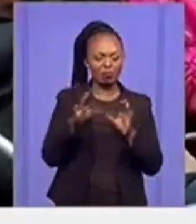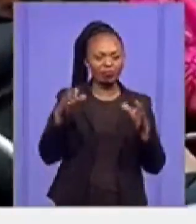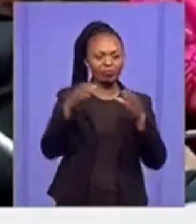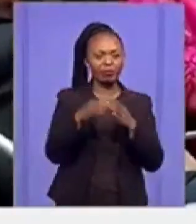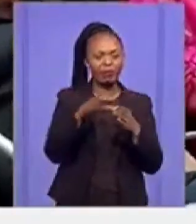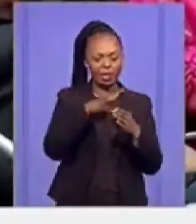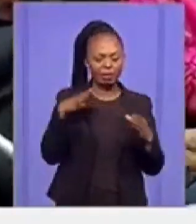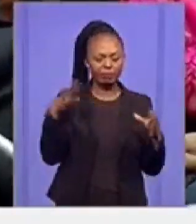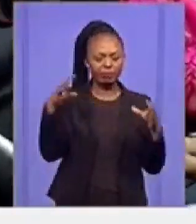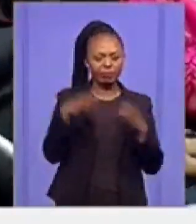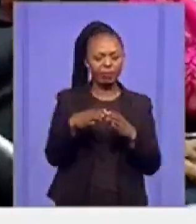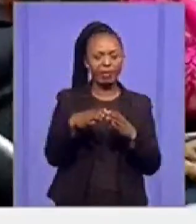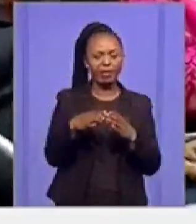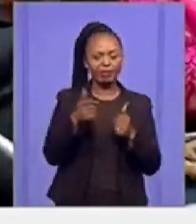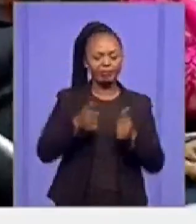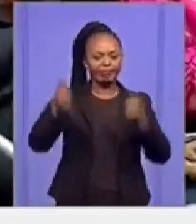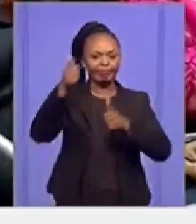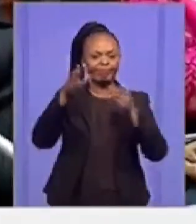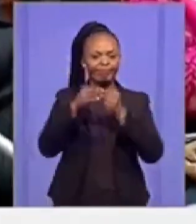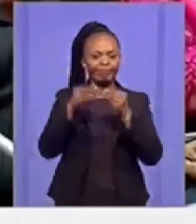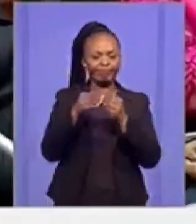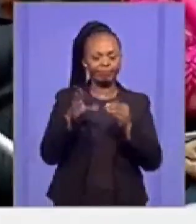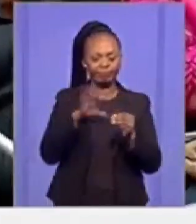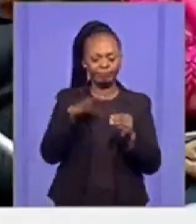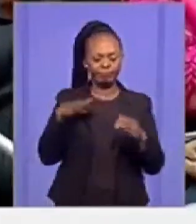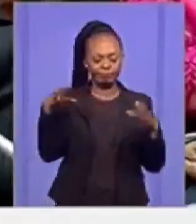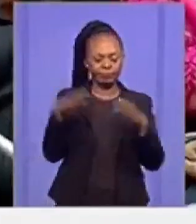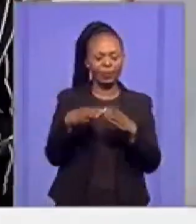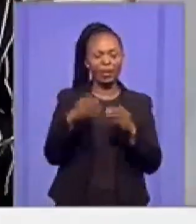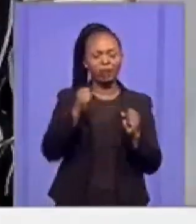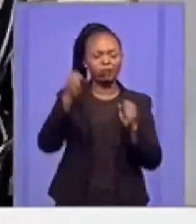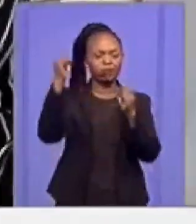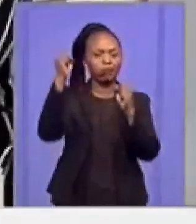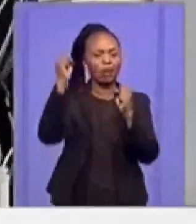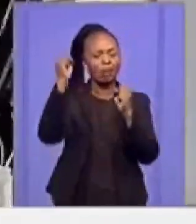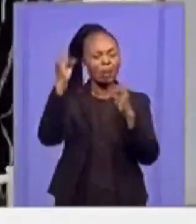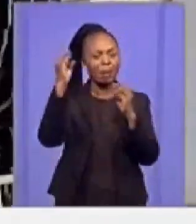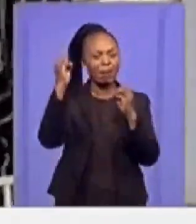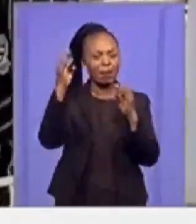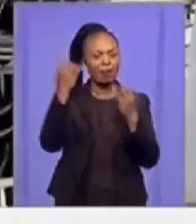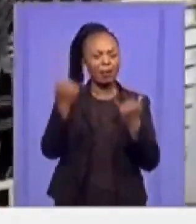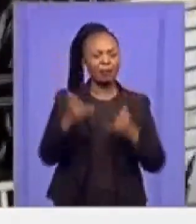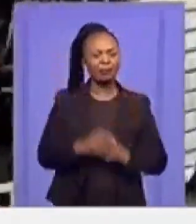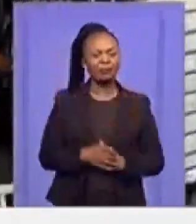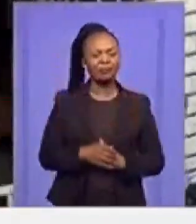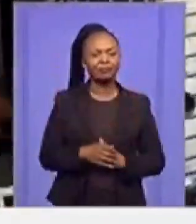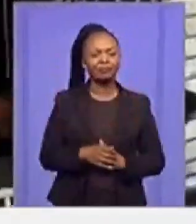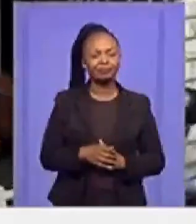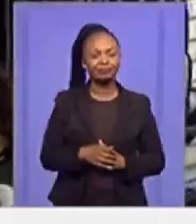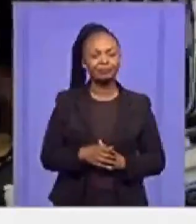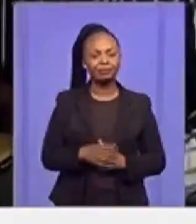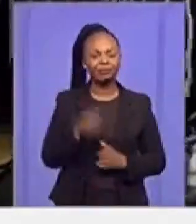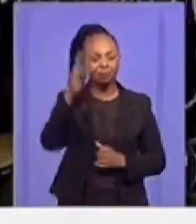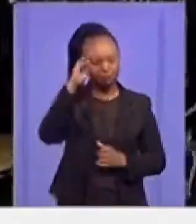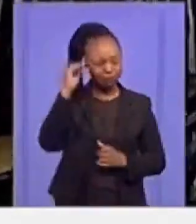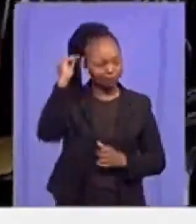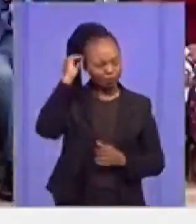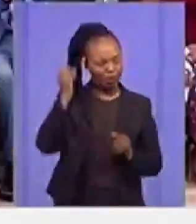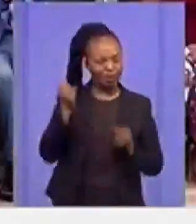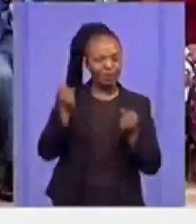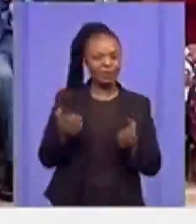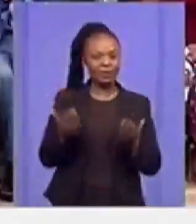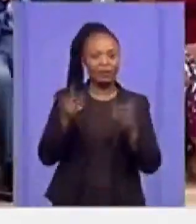mo ditho tsa lekgotla la ketso ya molao e tla le tsona e nehelanang jalo kapa tse tshwarang mosebetsi ona wa sehopotso ha